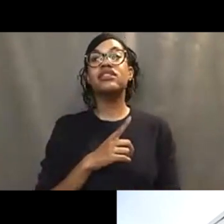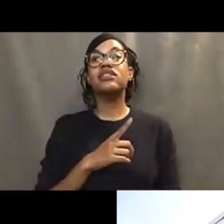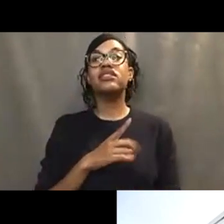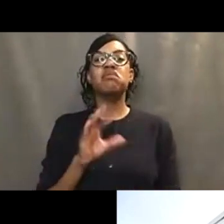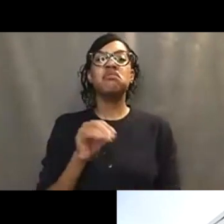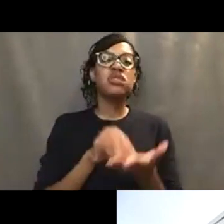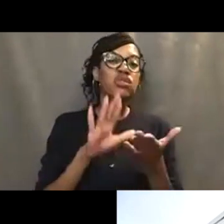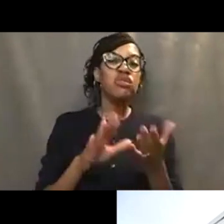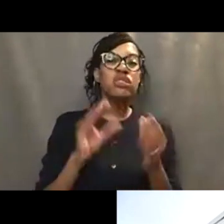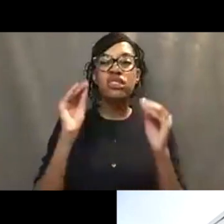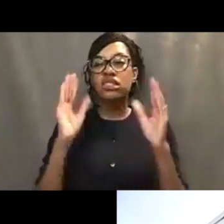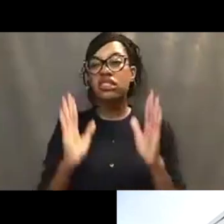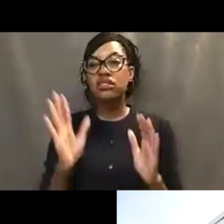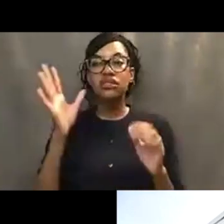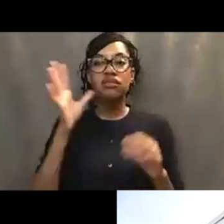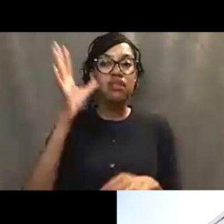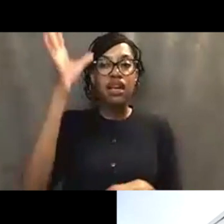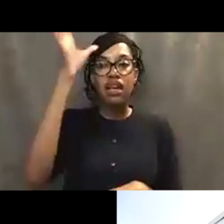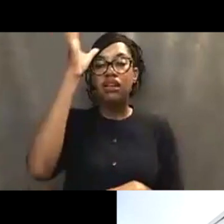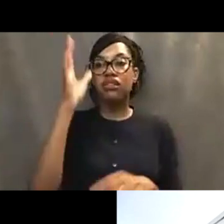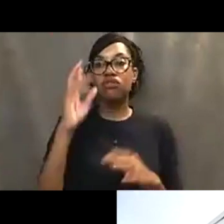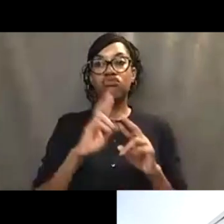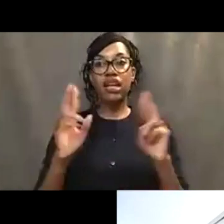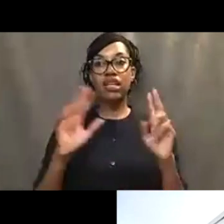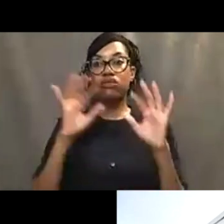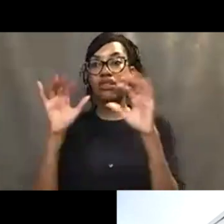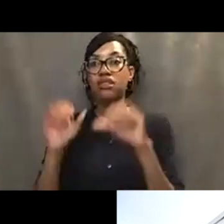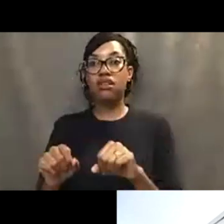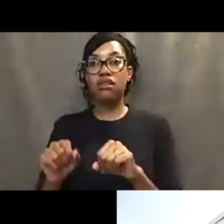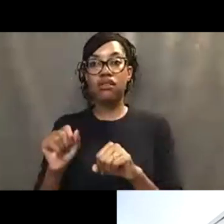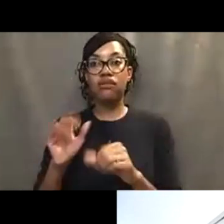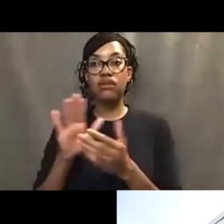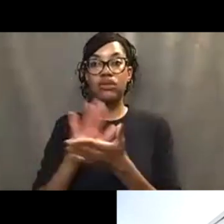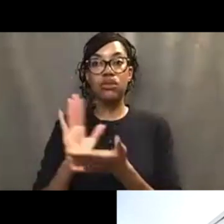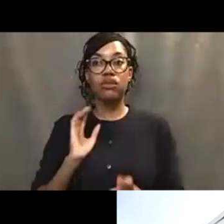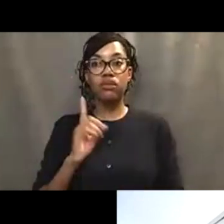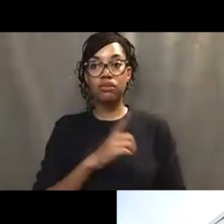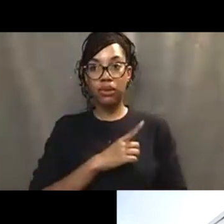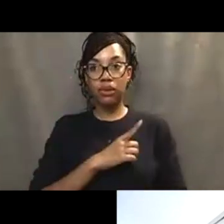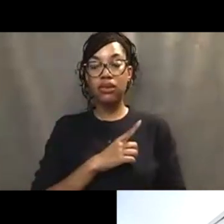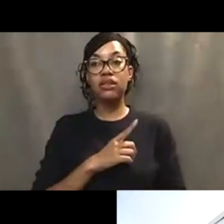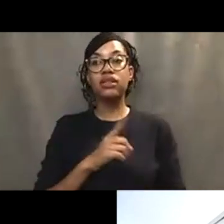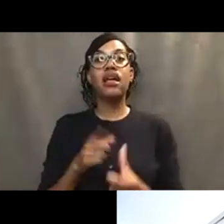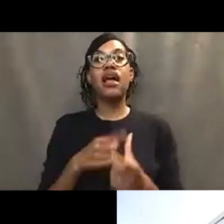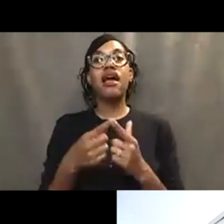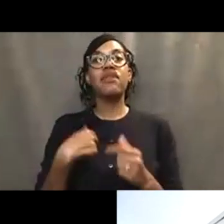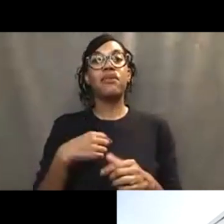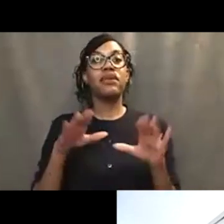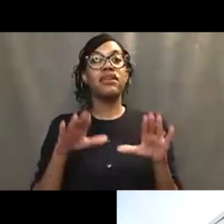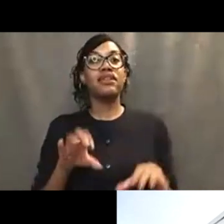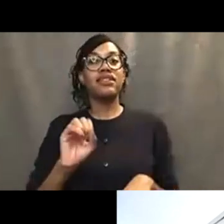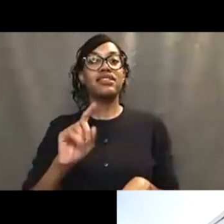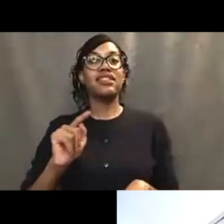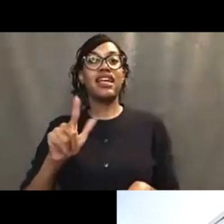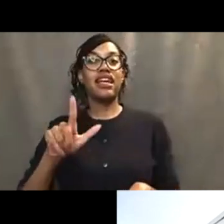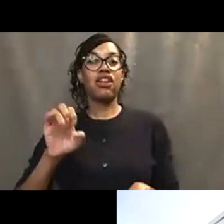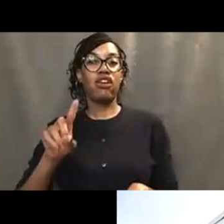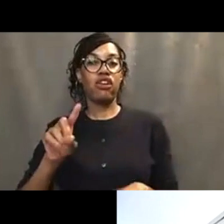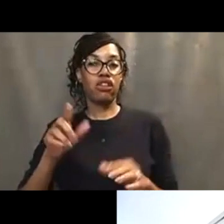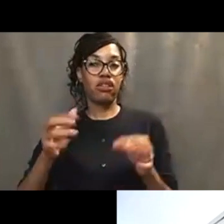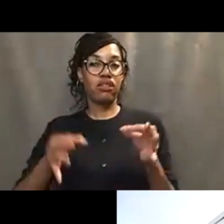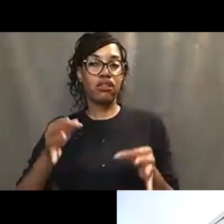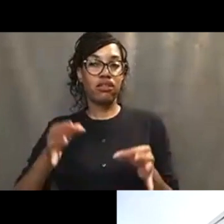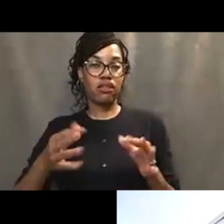teachers, parents ready to take over. And that, then we settled. So we'll hold it off for another time. But